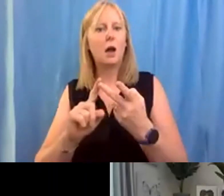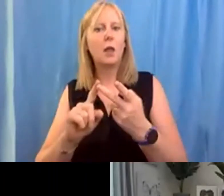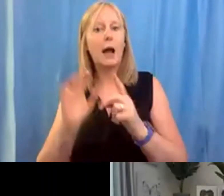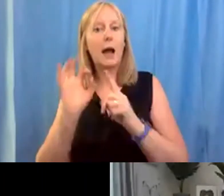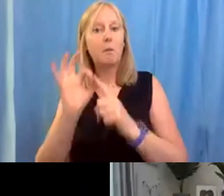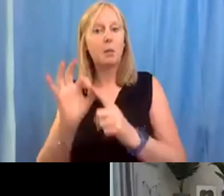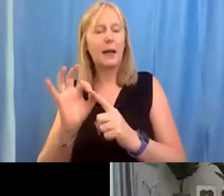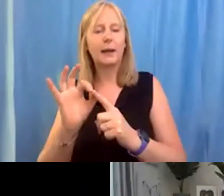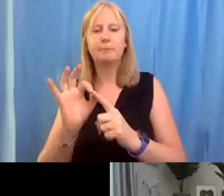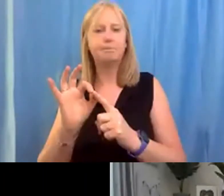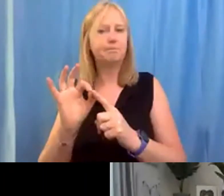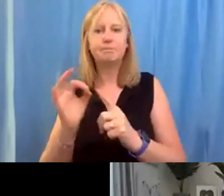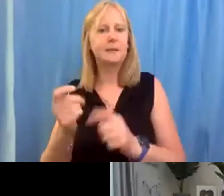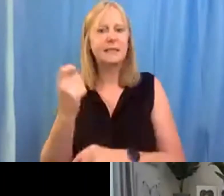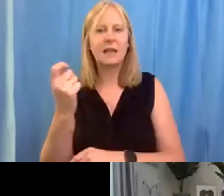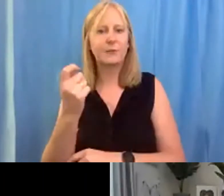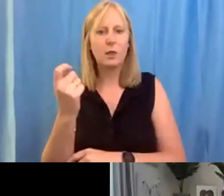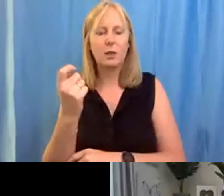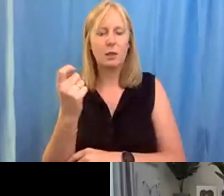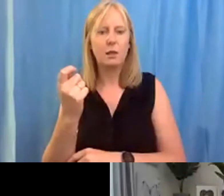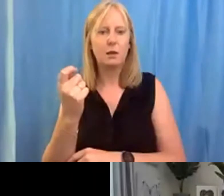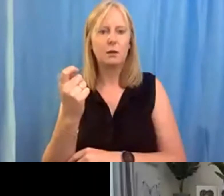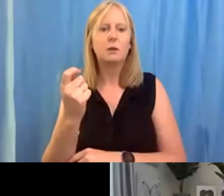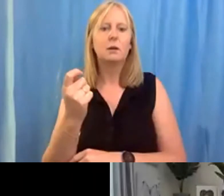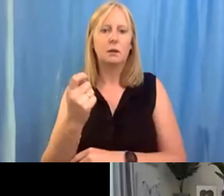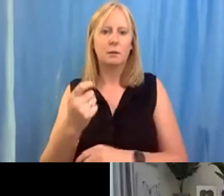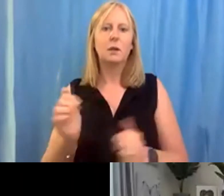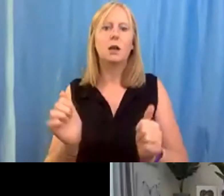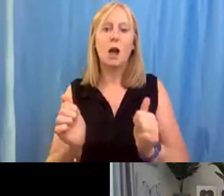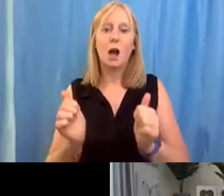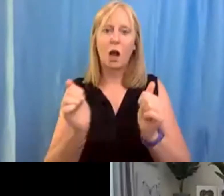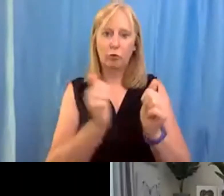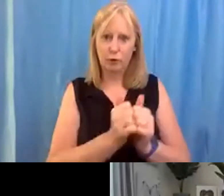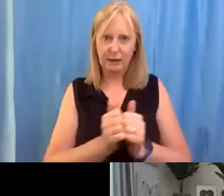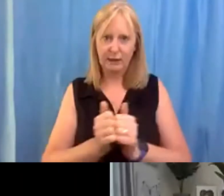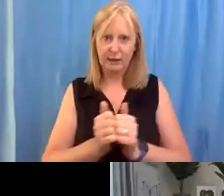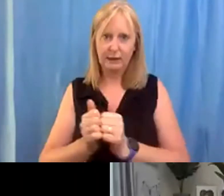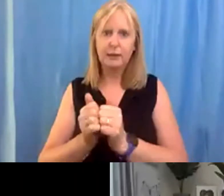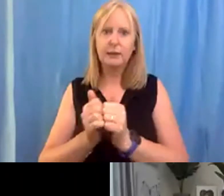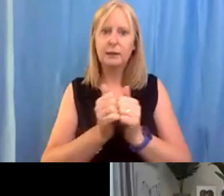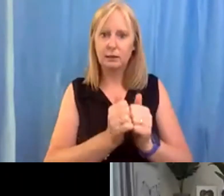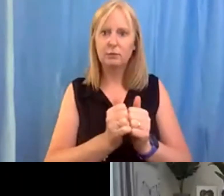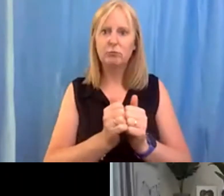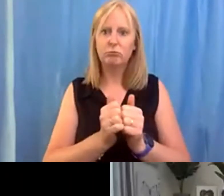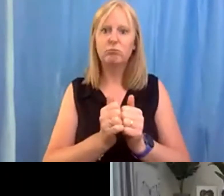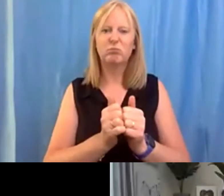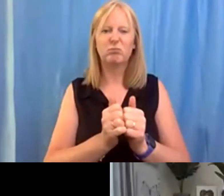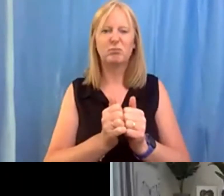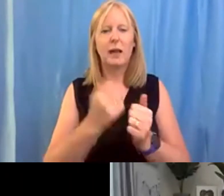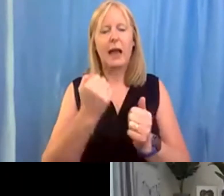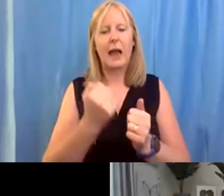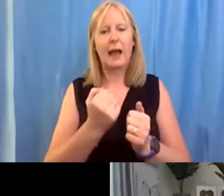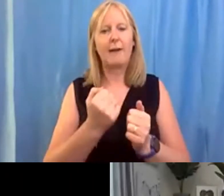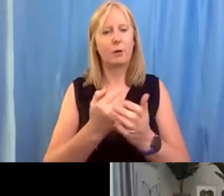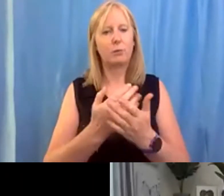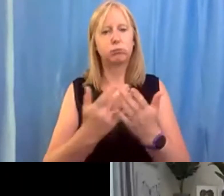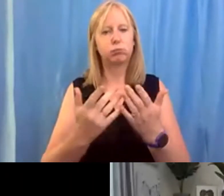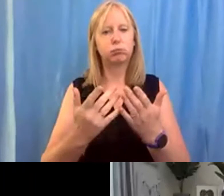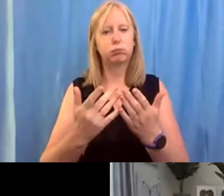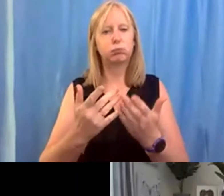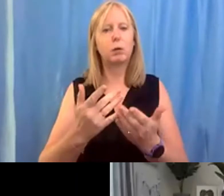and not been so successful. It was agreed across the group that there's obviously many benefits